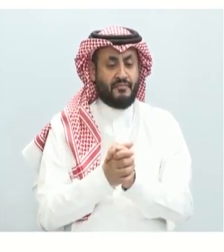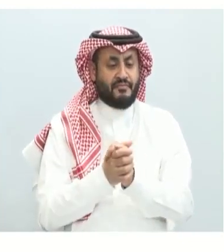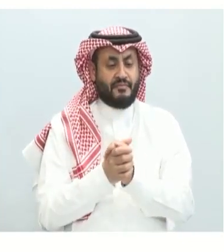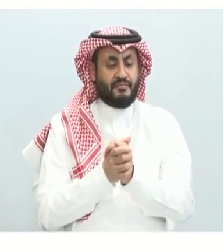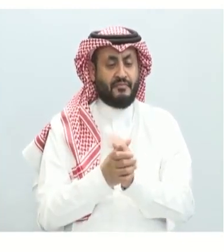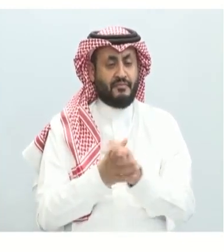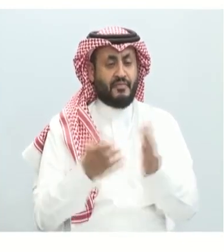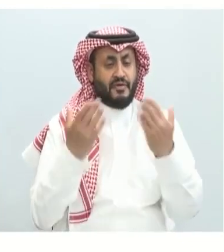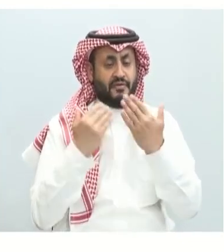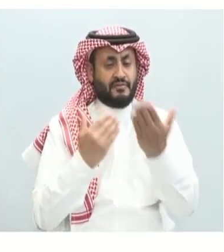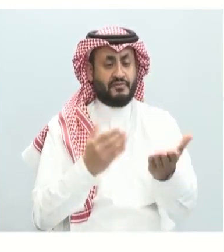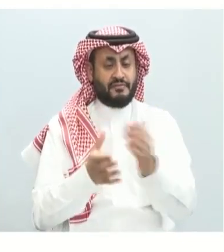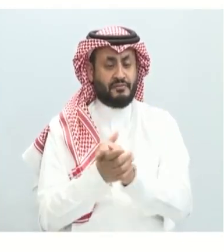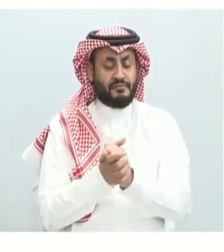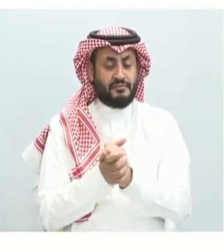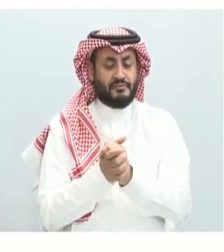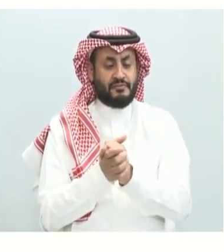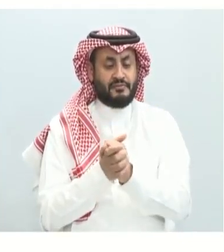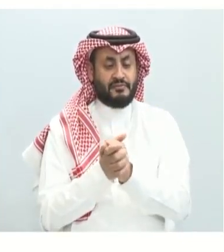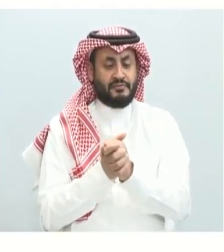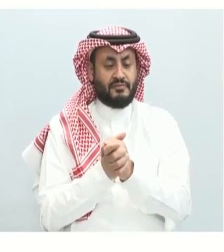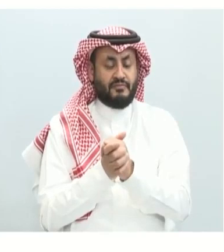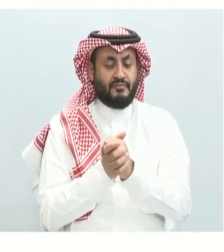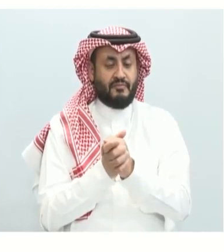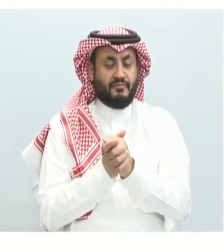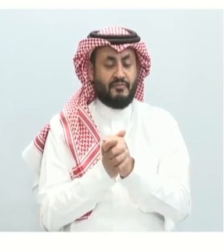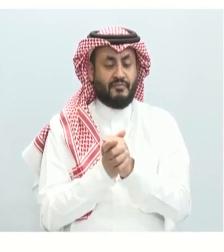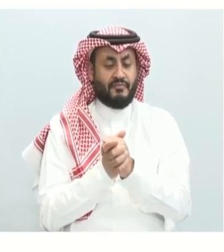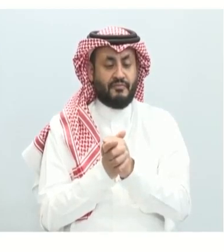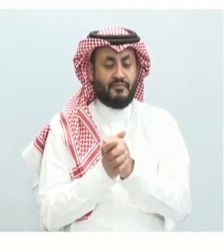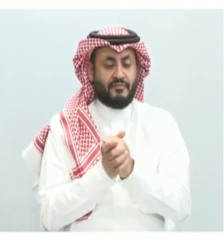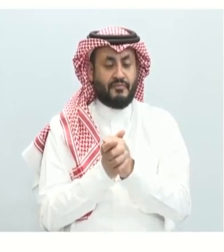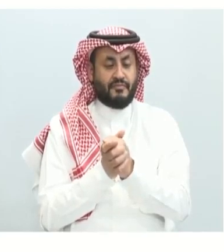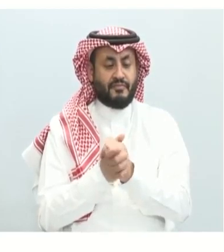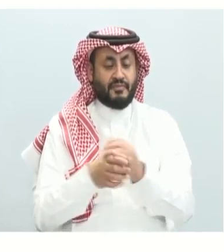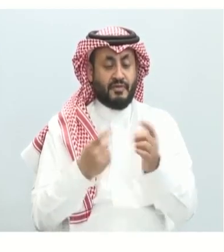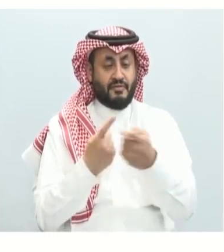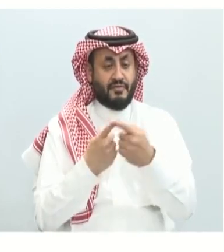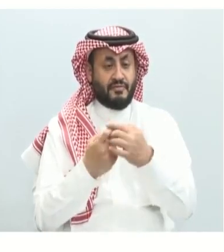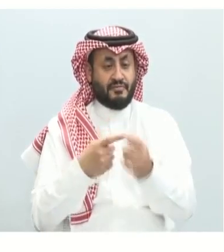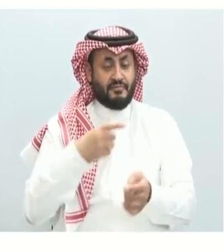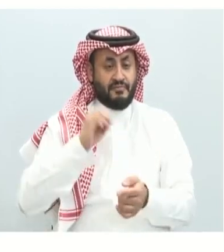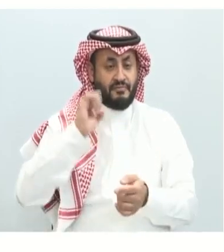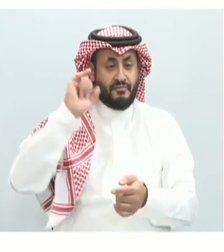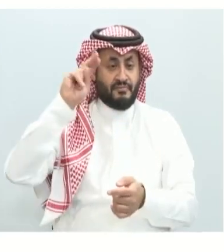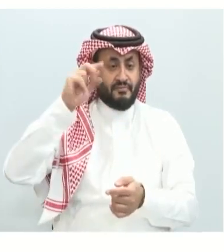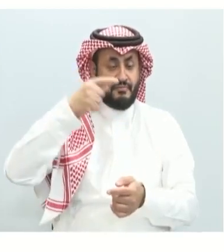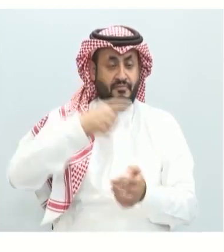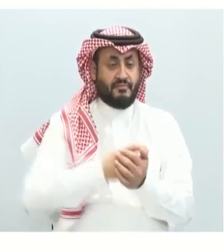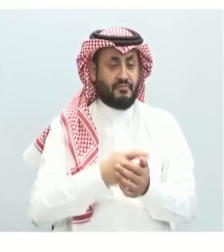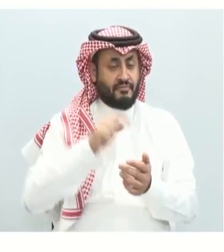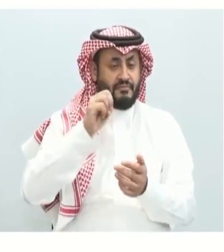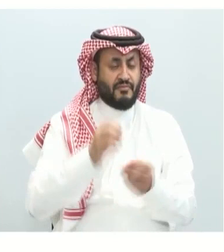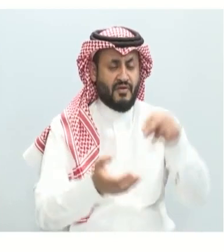our goal were, and our goals were in this lesson is to use going to in sentences and also to